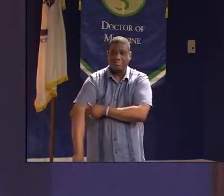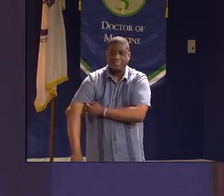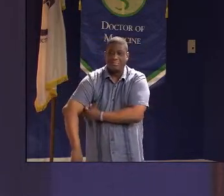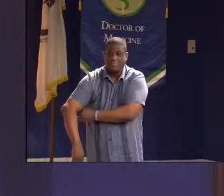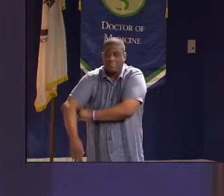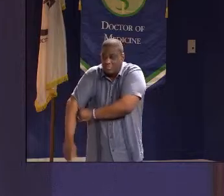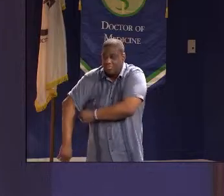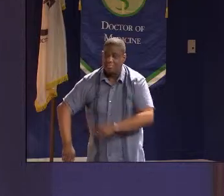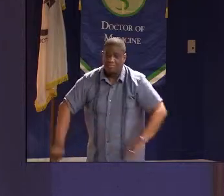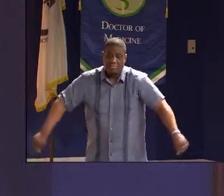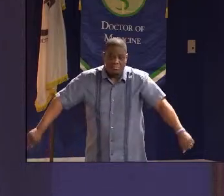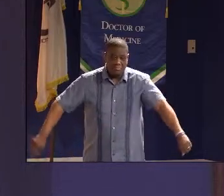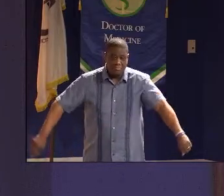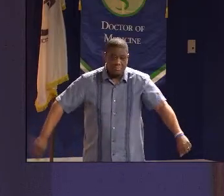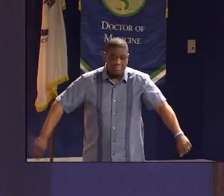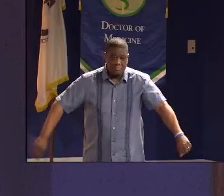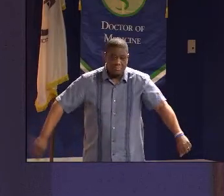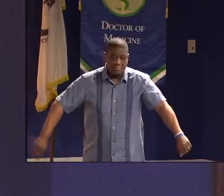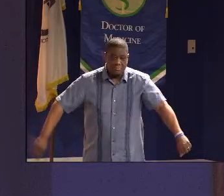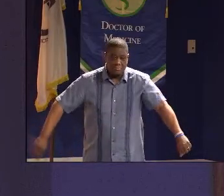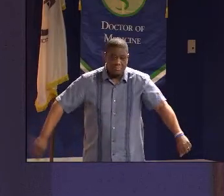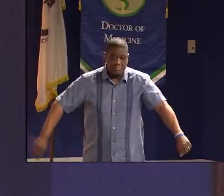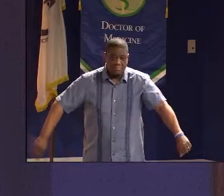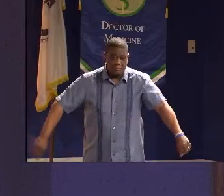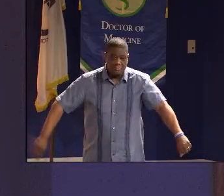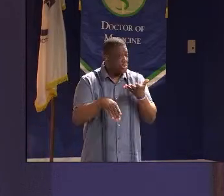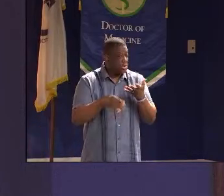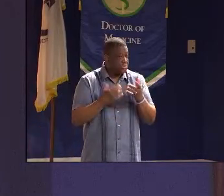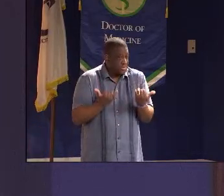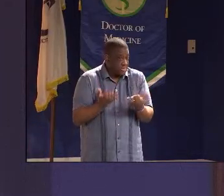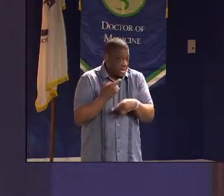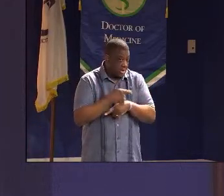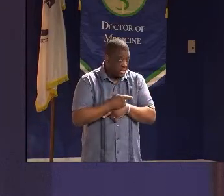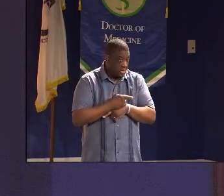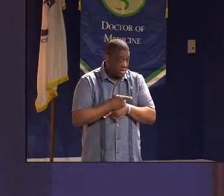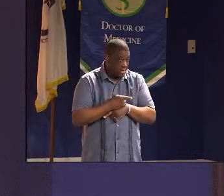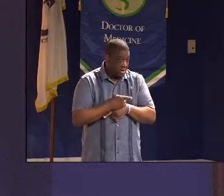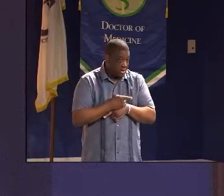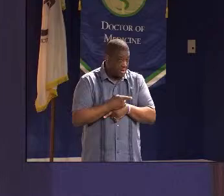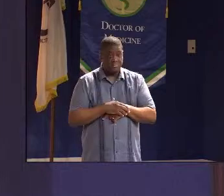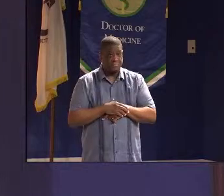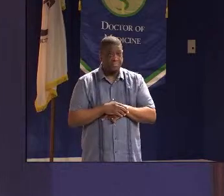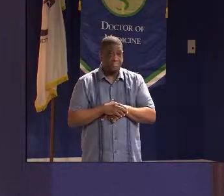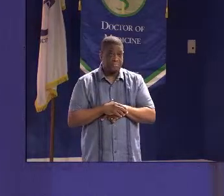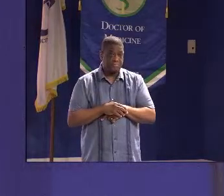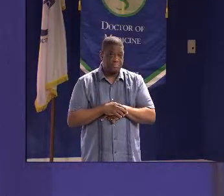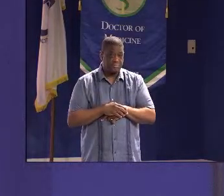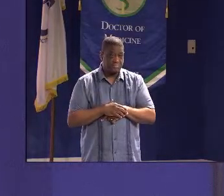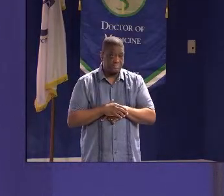So our first student we'll hear from today is Farah Abaza.